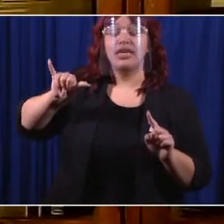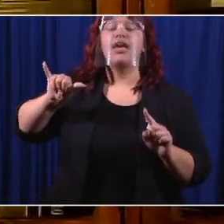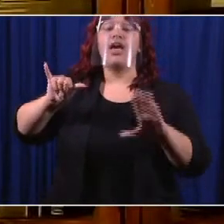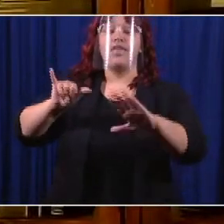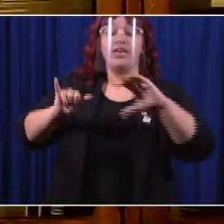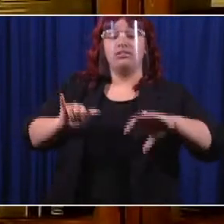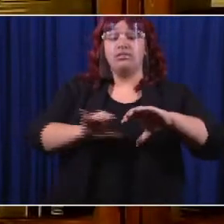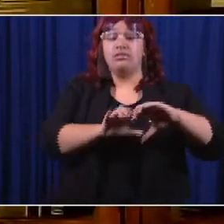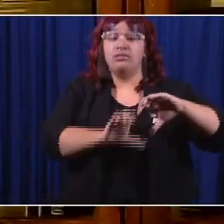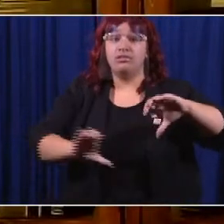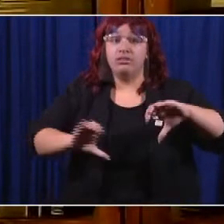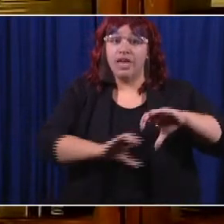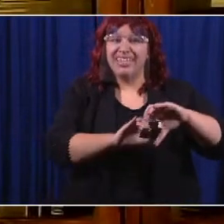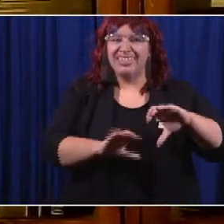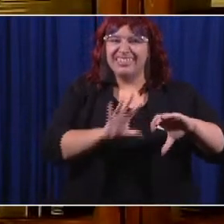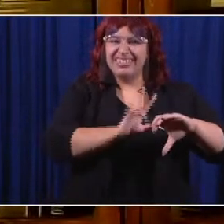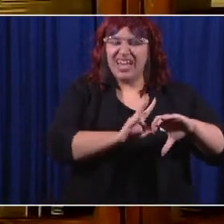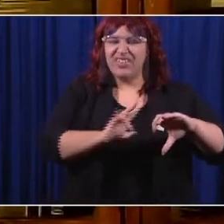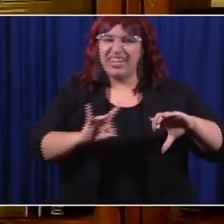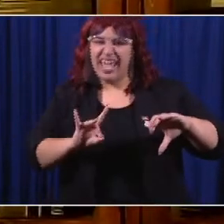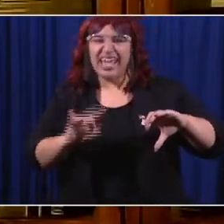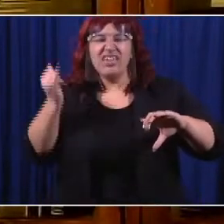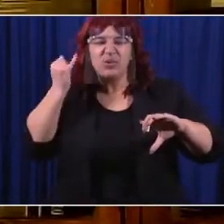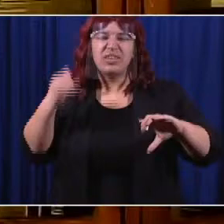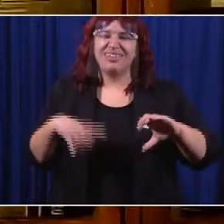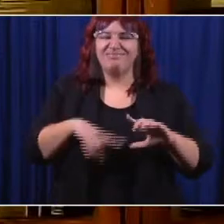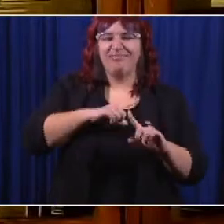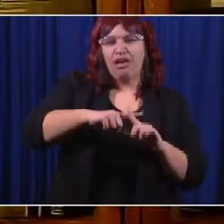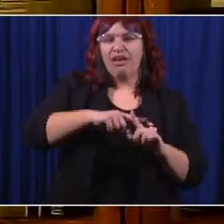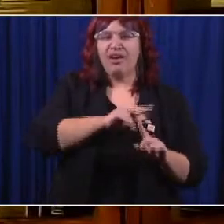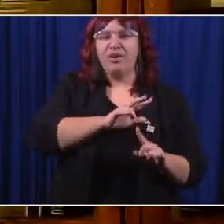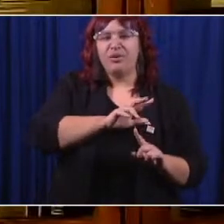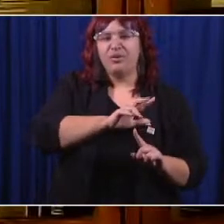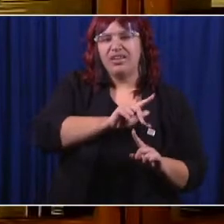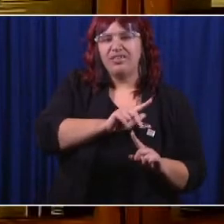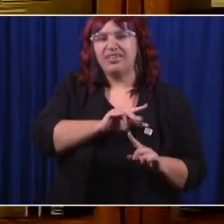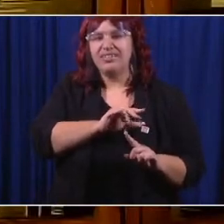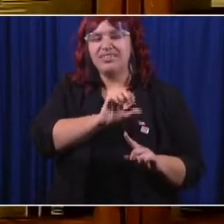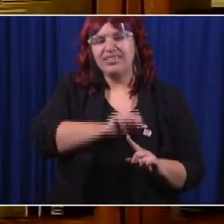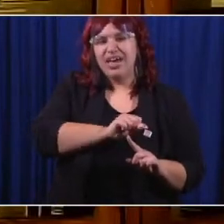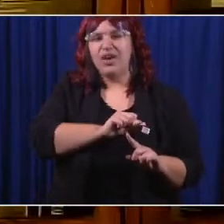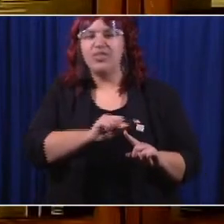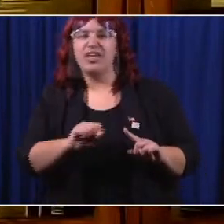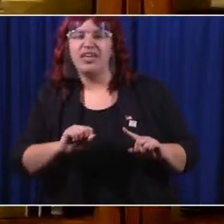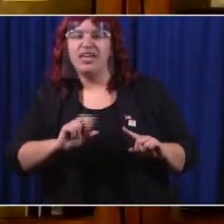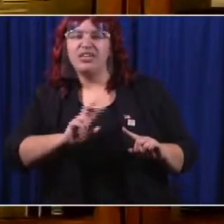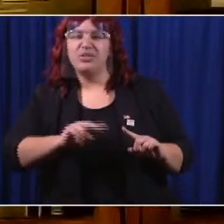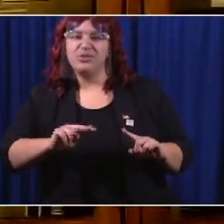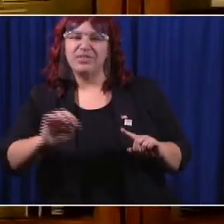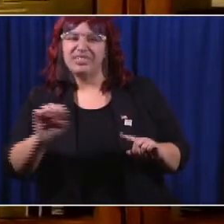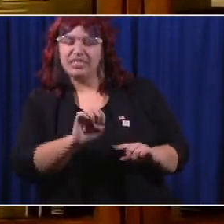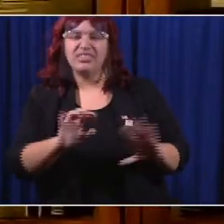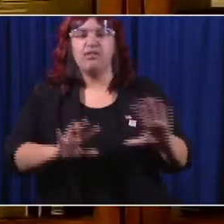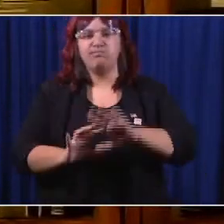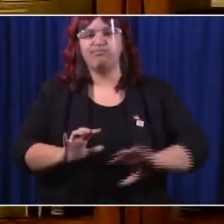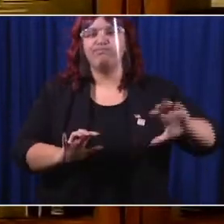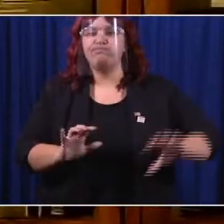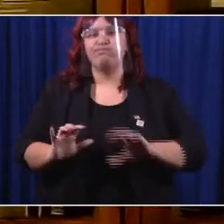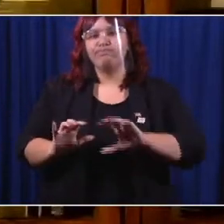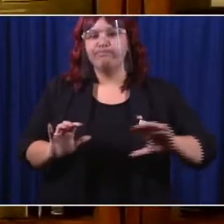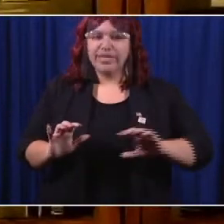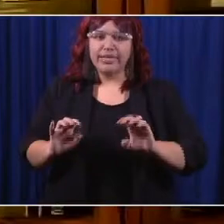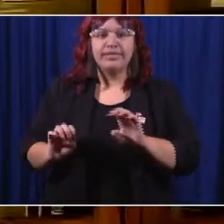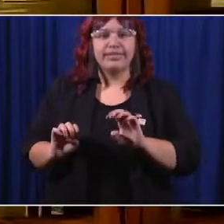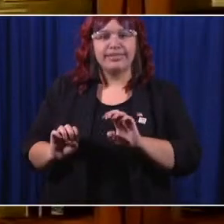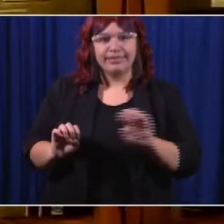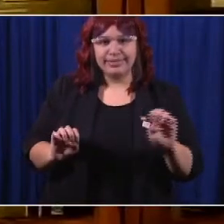8 stretch. If you think 23 south, 33 south, and 70 east, that kind of southern and southeastern part of the state. And then zone